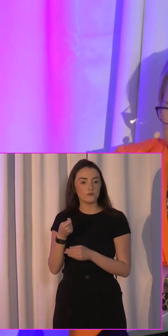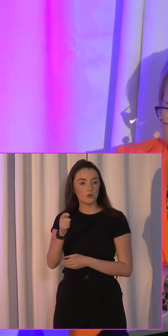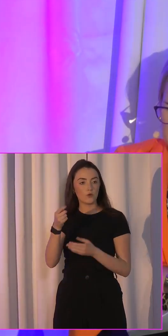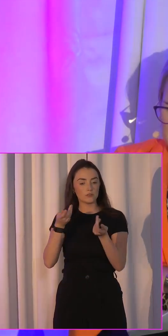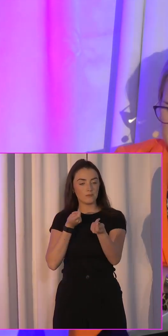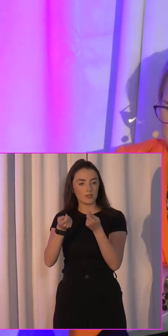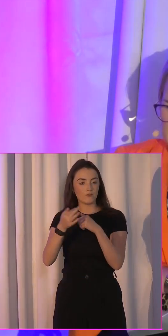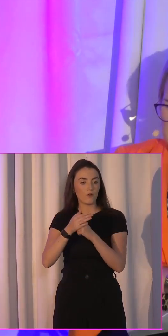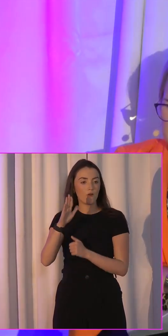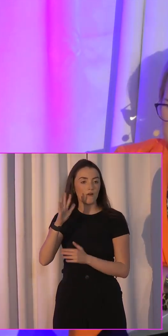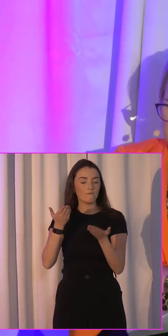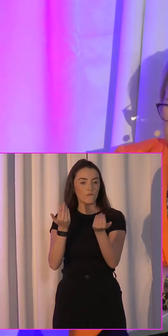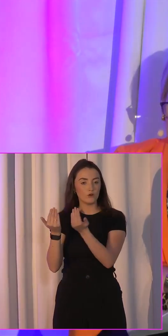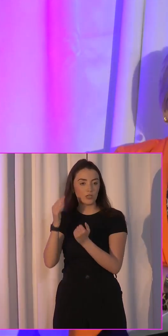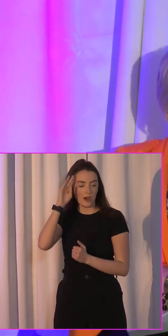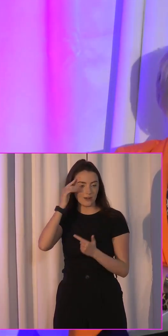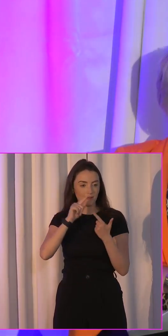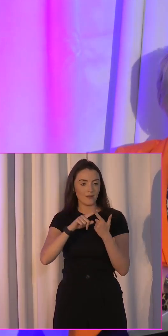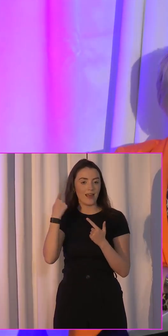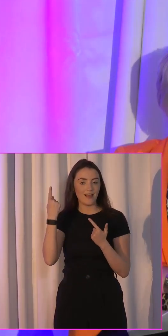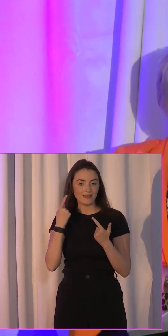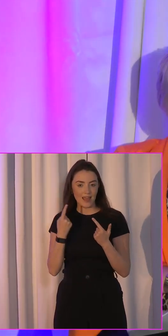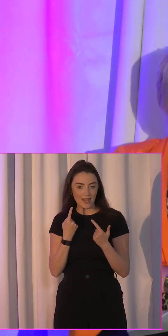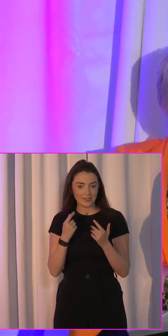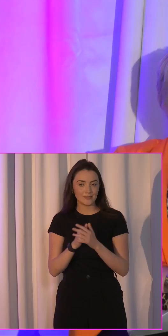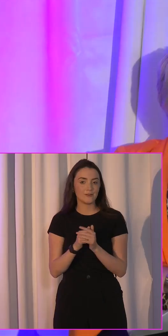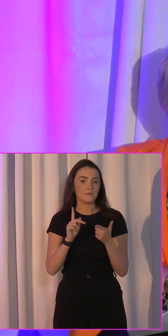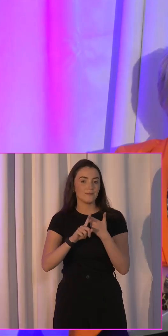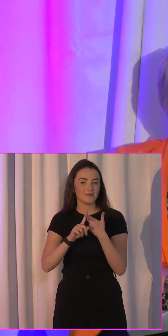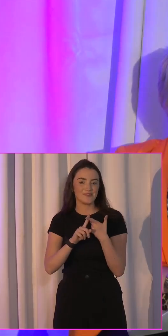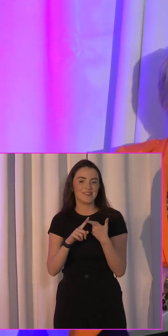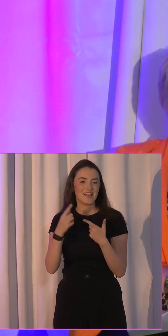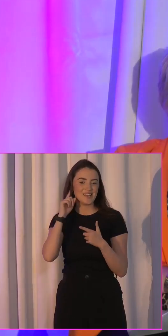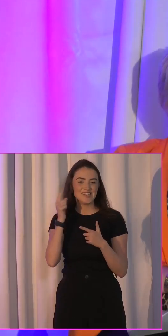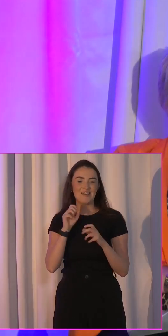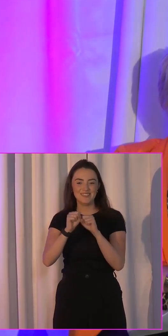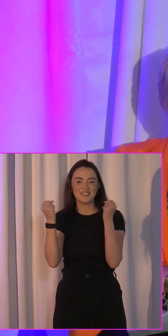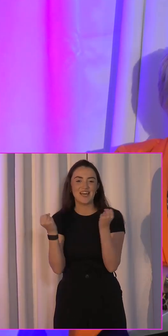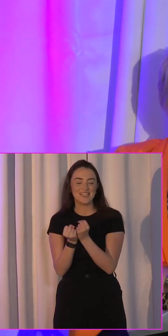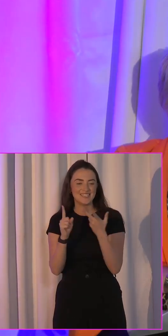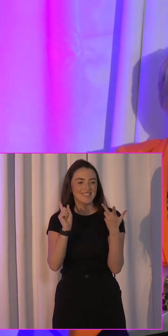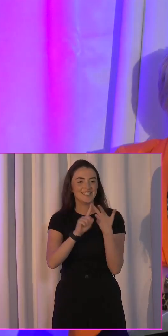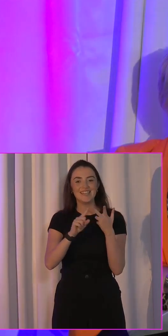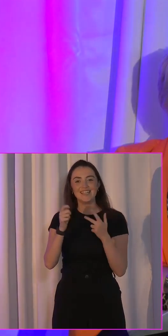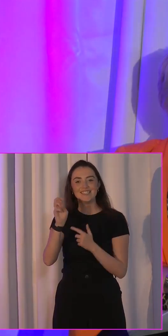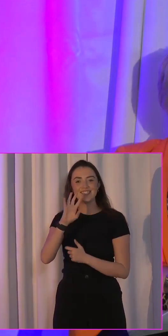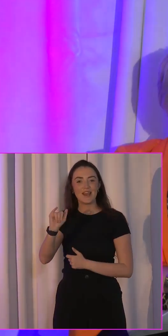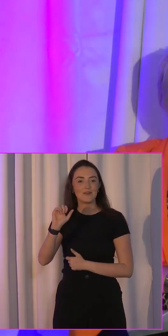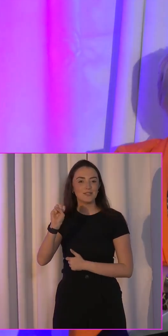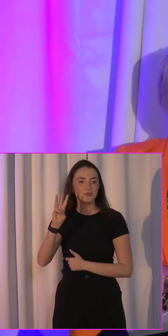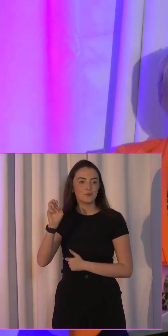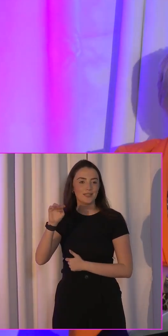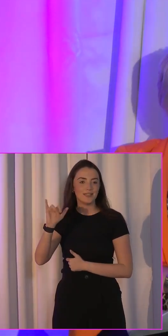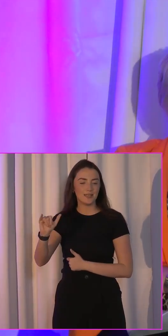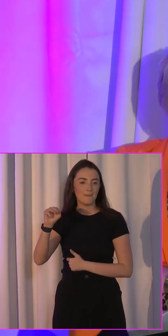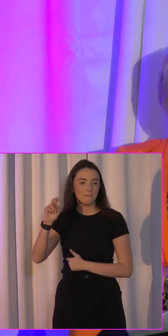Fáilte Ireland. We have Elaine Grehan, who's the Advocacy Services Manager for the Irish Deaf Society. We have Terri Sweeney Meade, who's